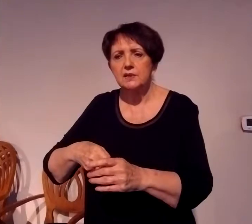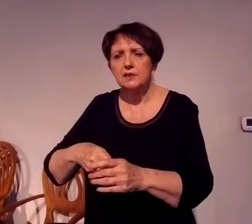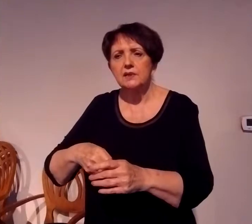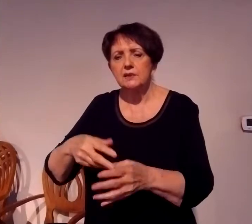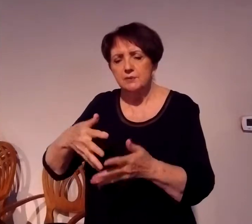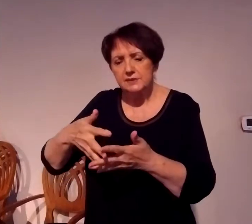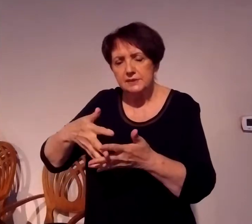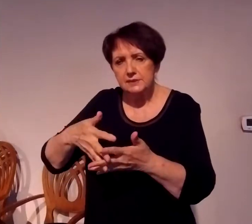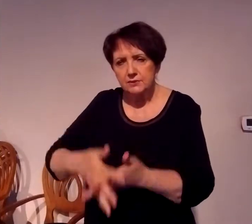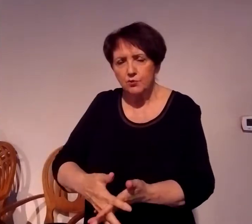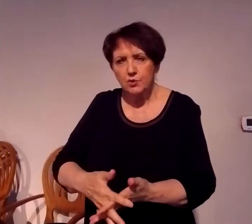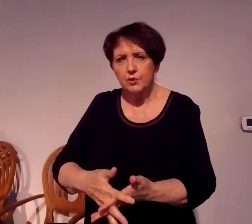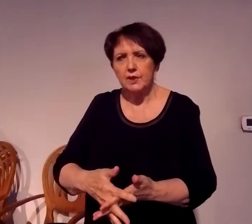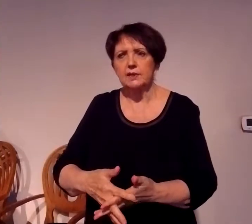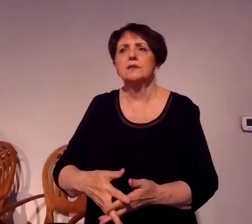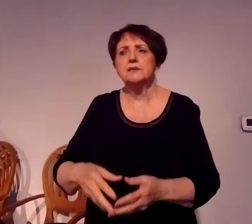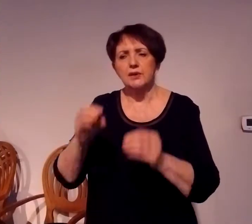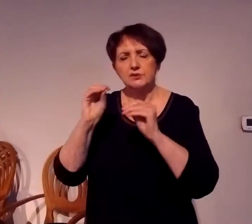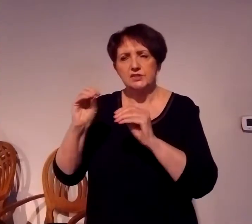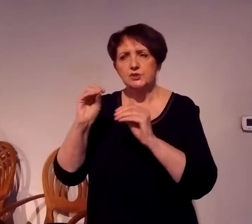rooted in our teachings.